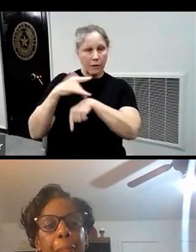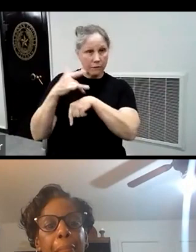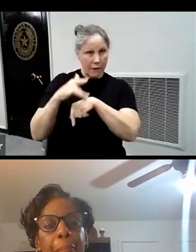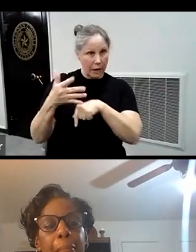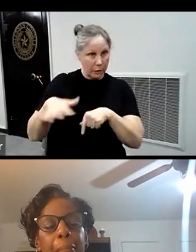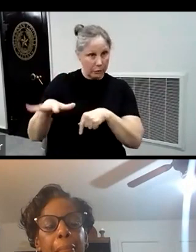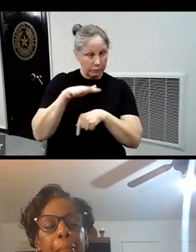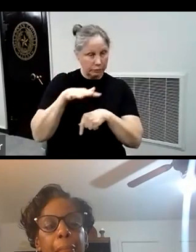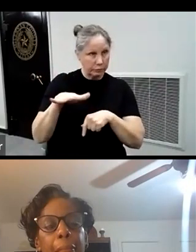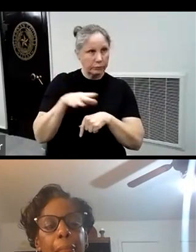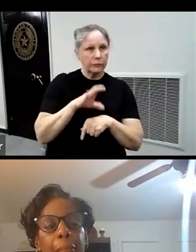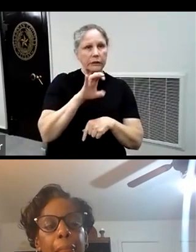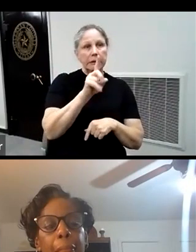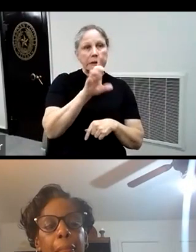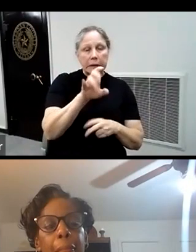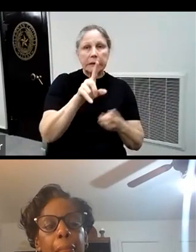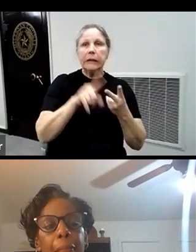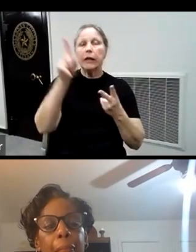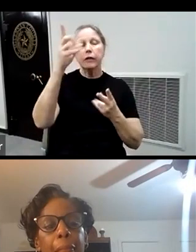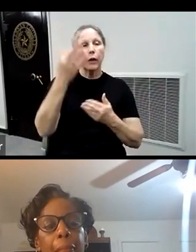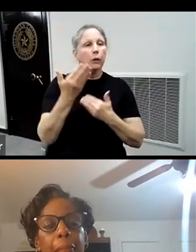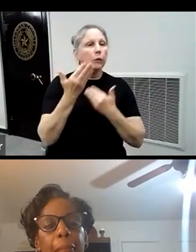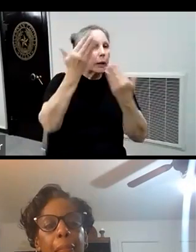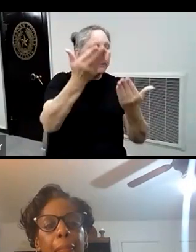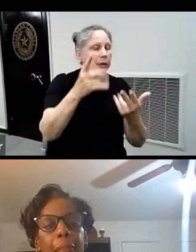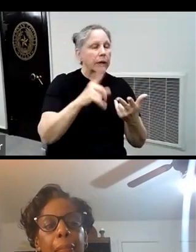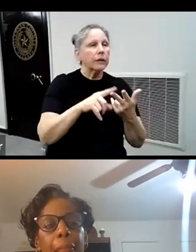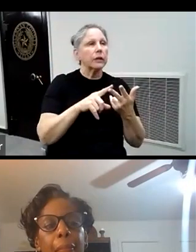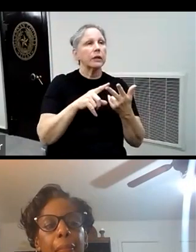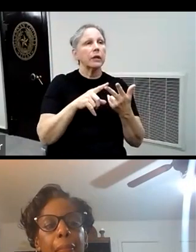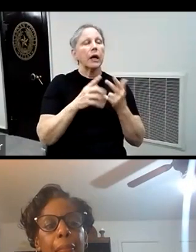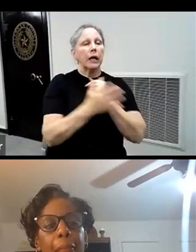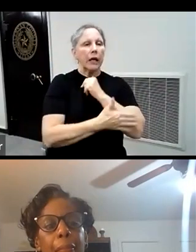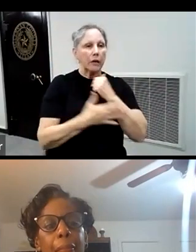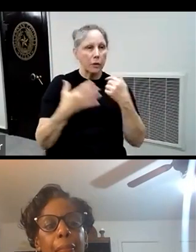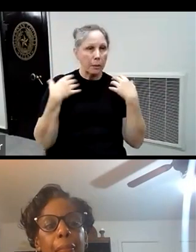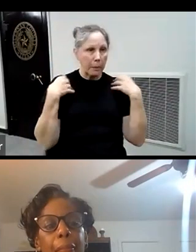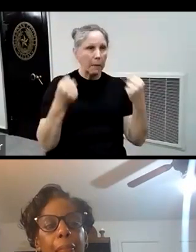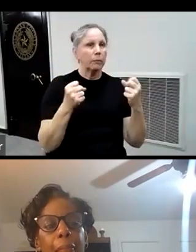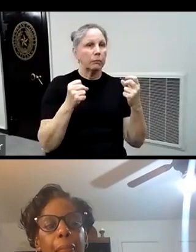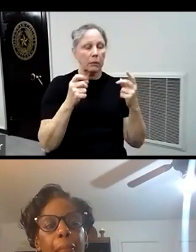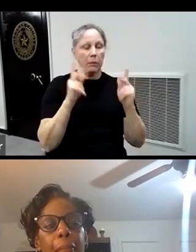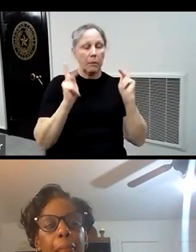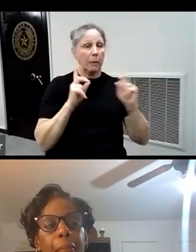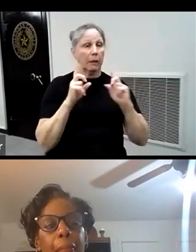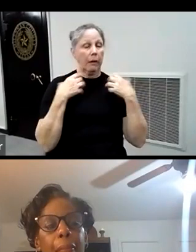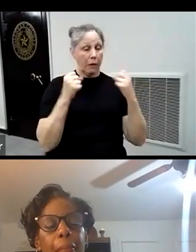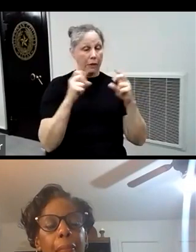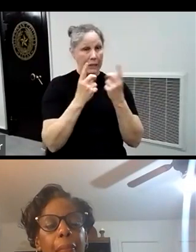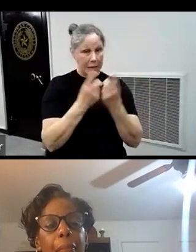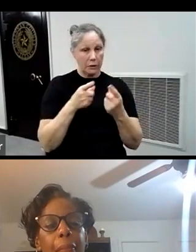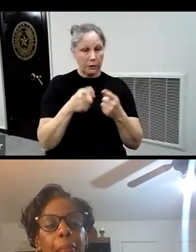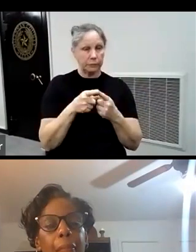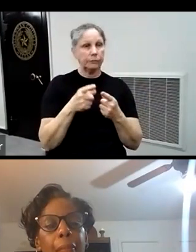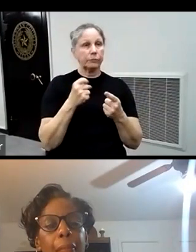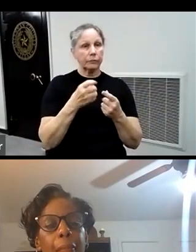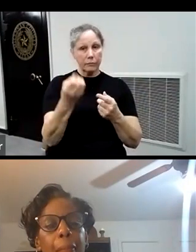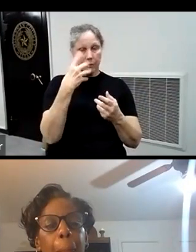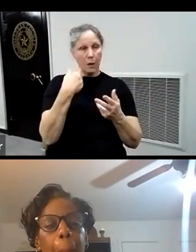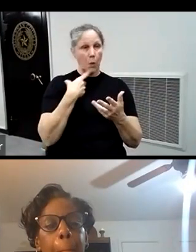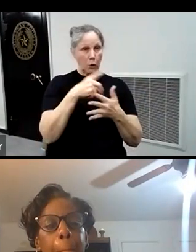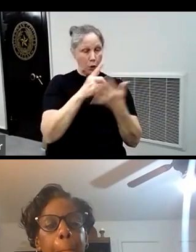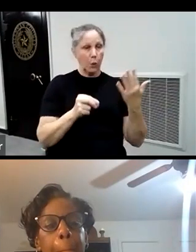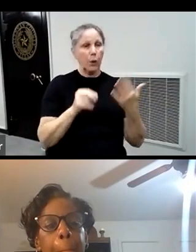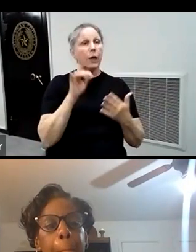us, CDC and others, the Clinton County Public Health District is where most of this comes from.